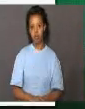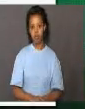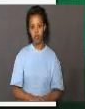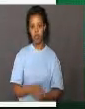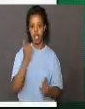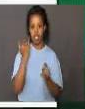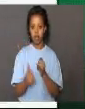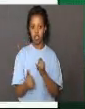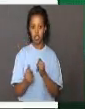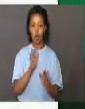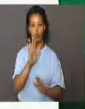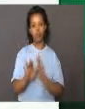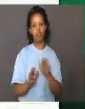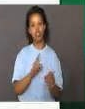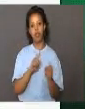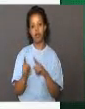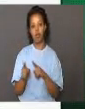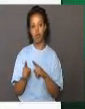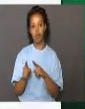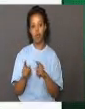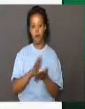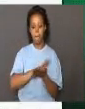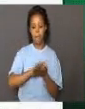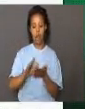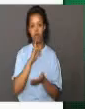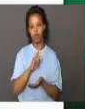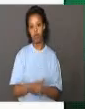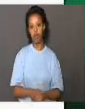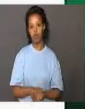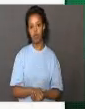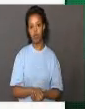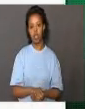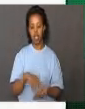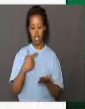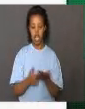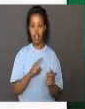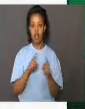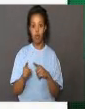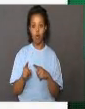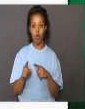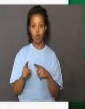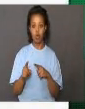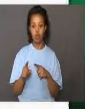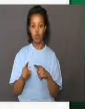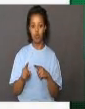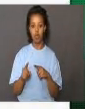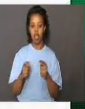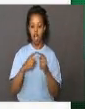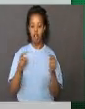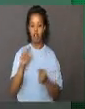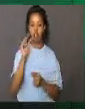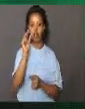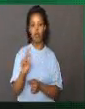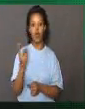The last step is refinement. This is the step in which the